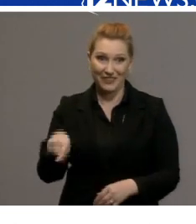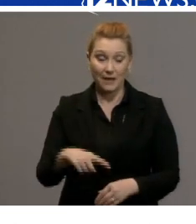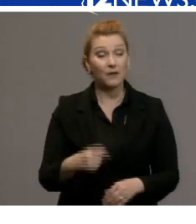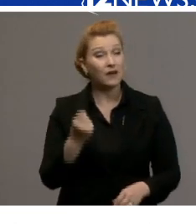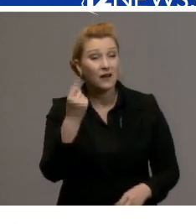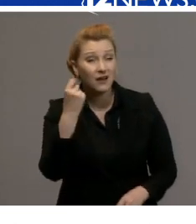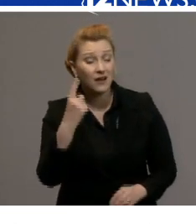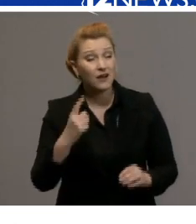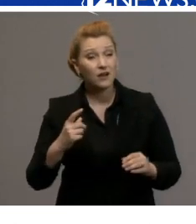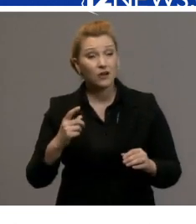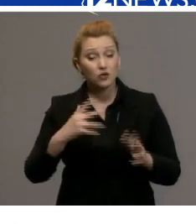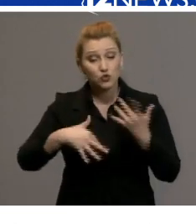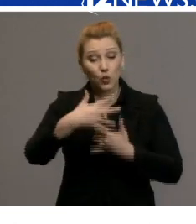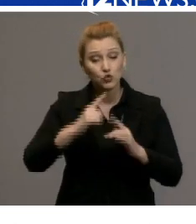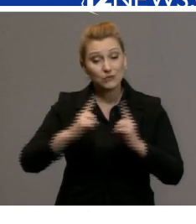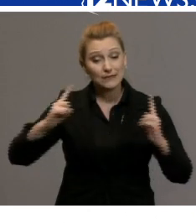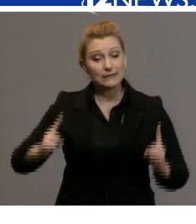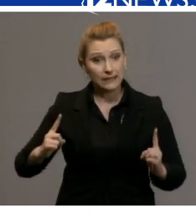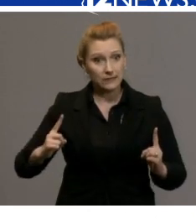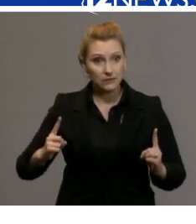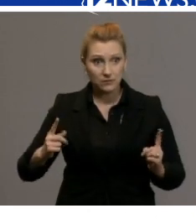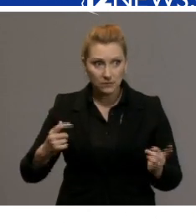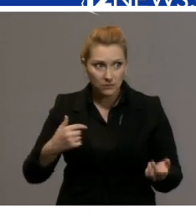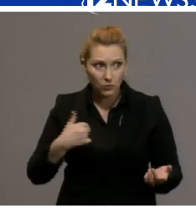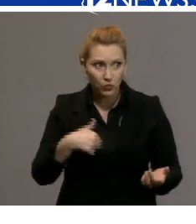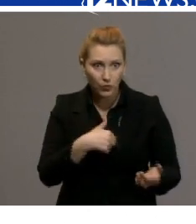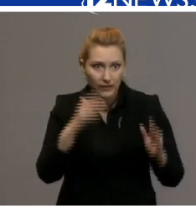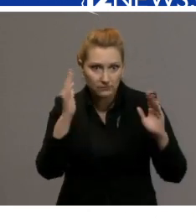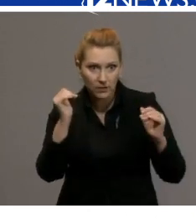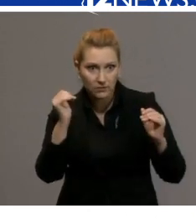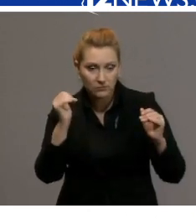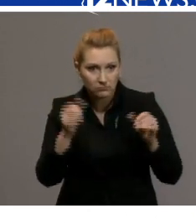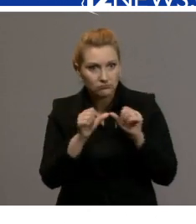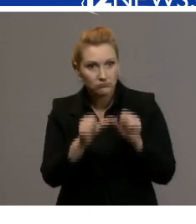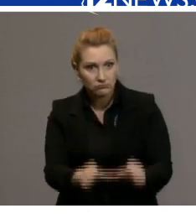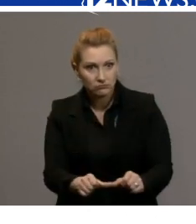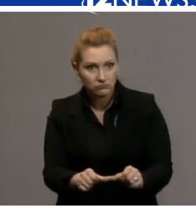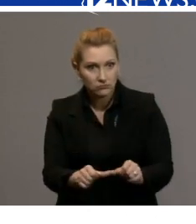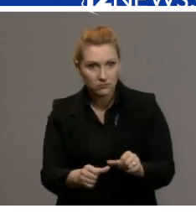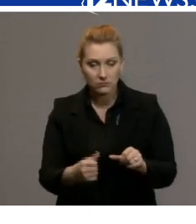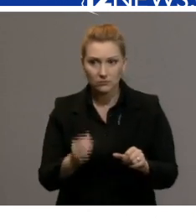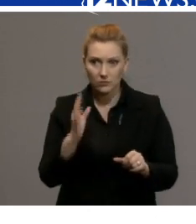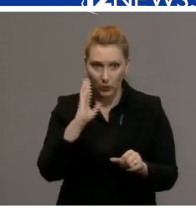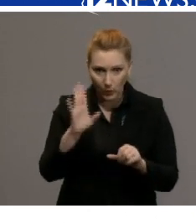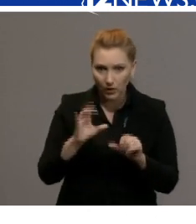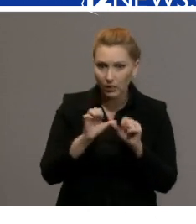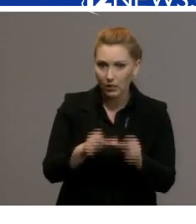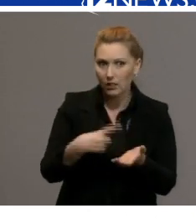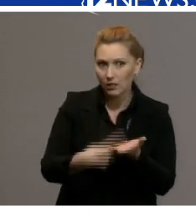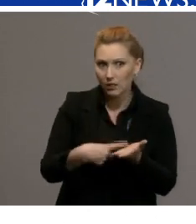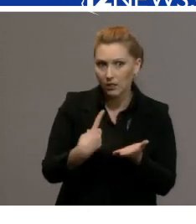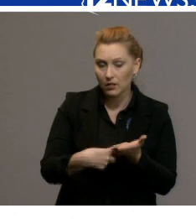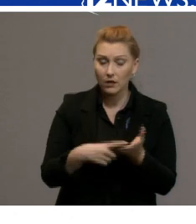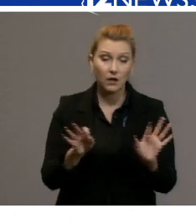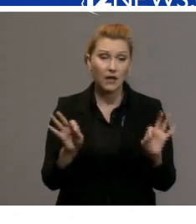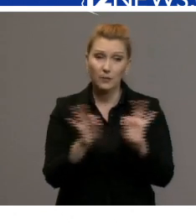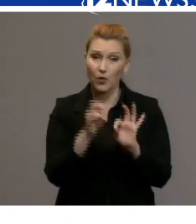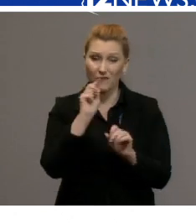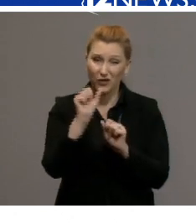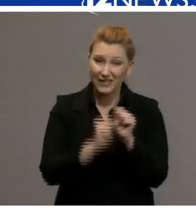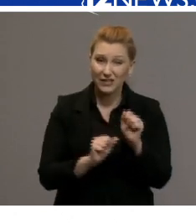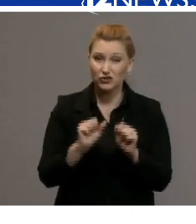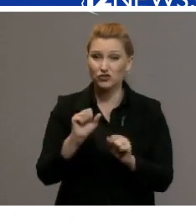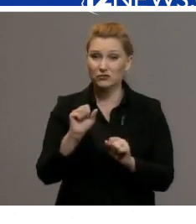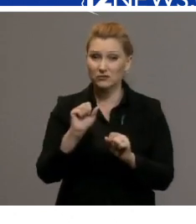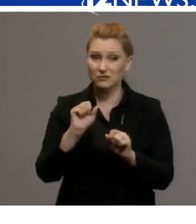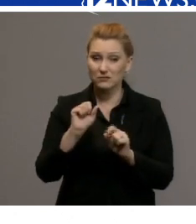to continue to talk about. It's going to be important in any of these settings. There's going to be guidance that's put out by the Department of